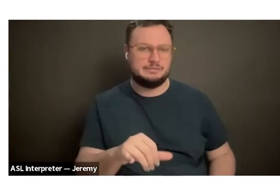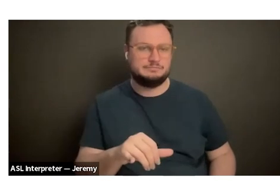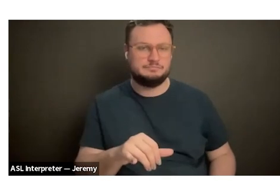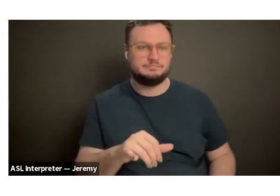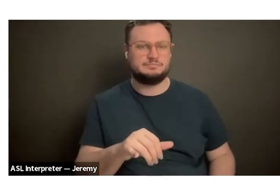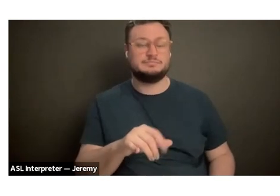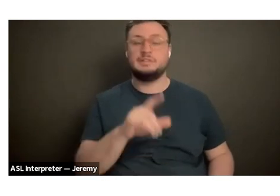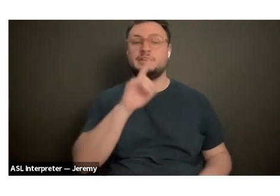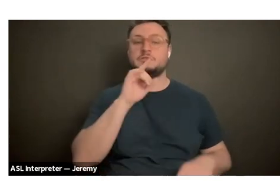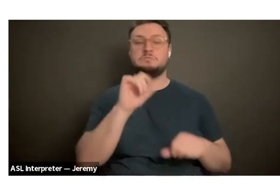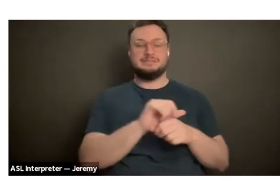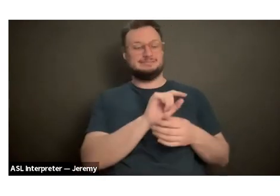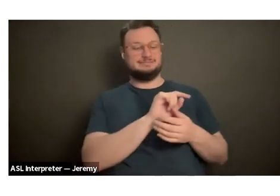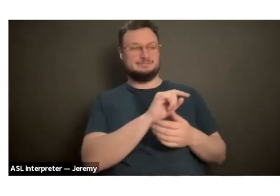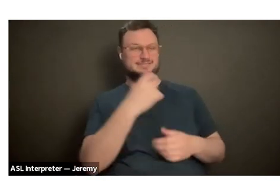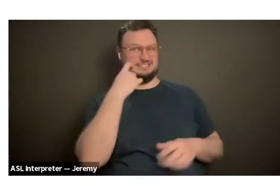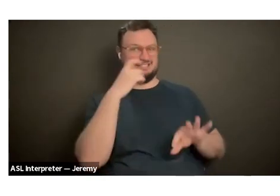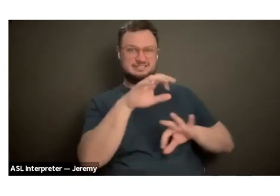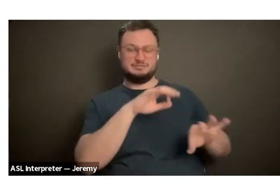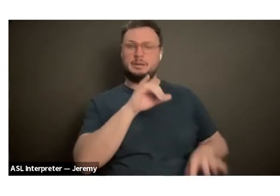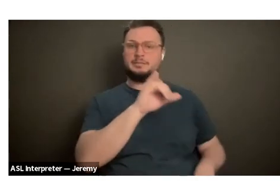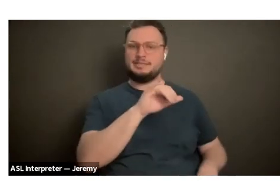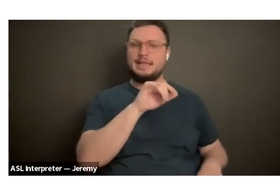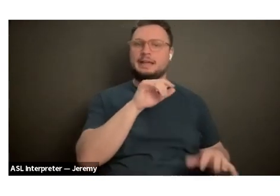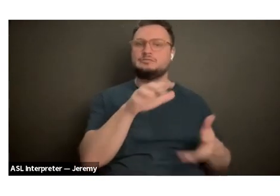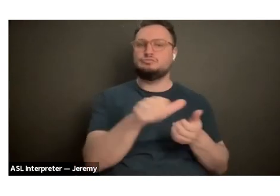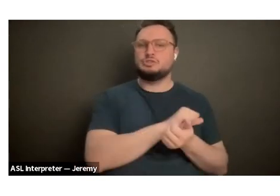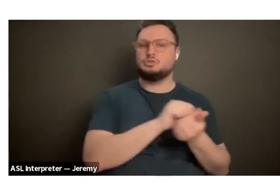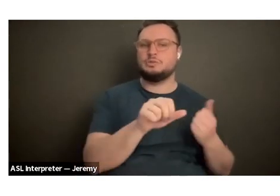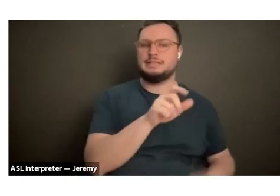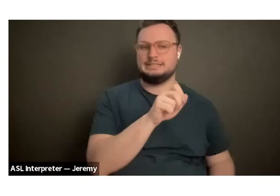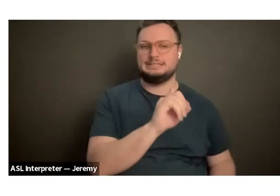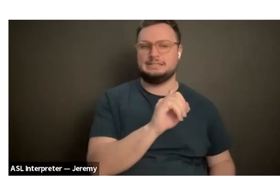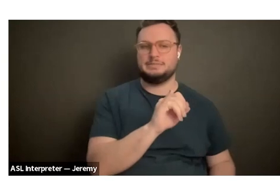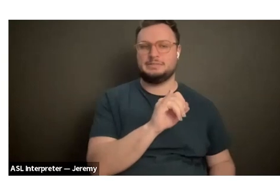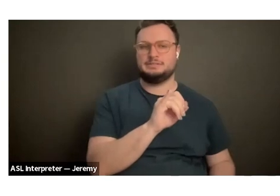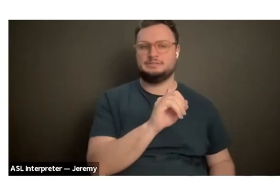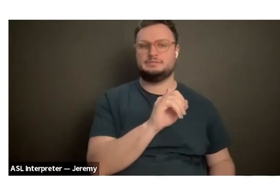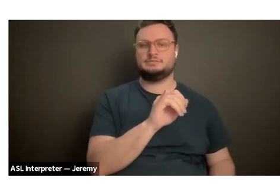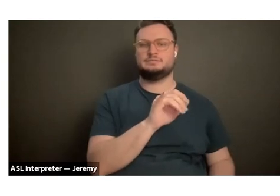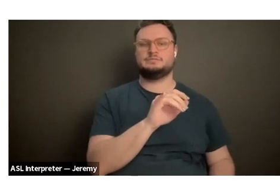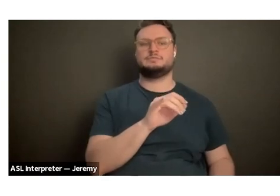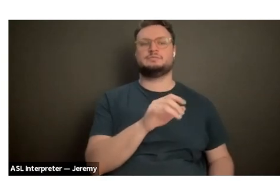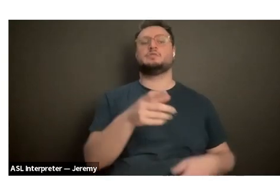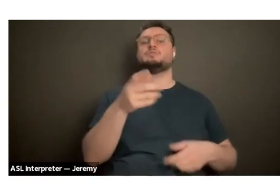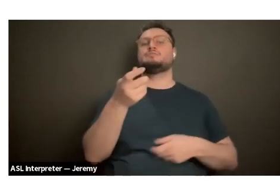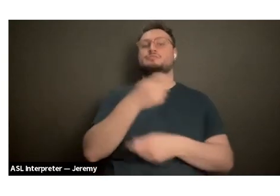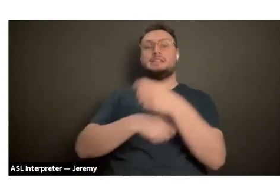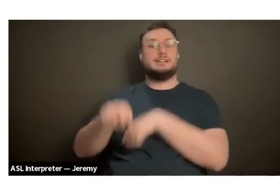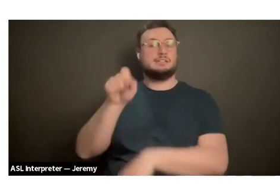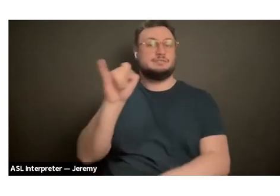threatens and kills access intimacy. There is a good feeling after all you are